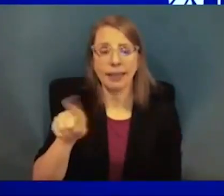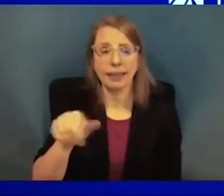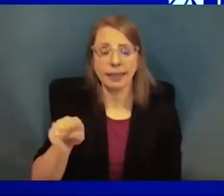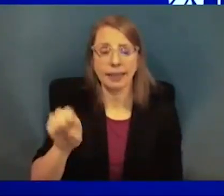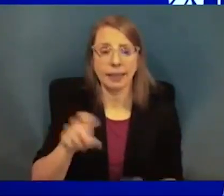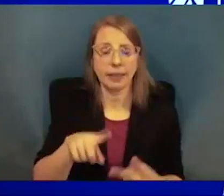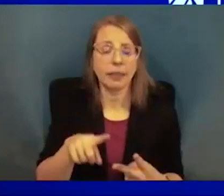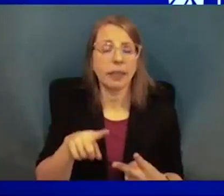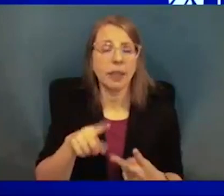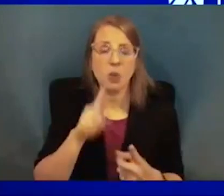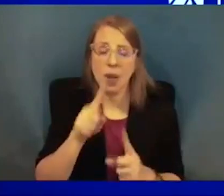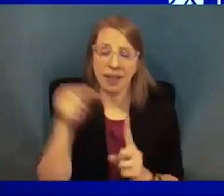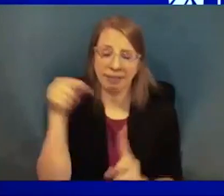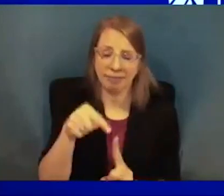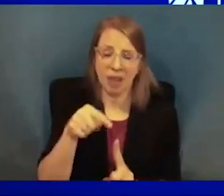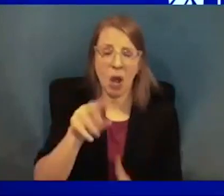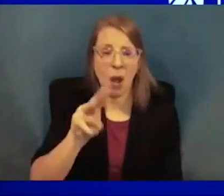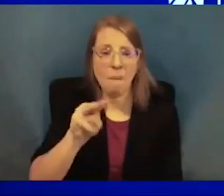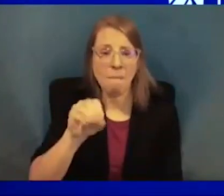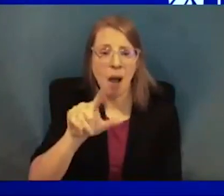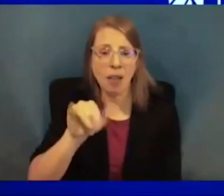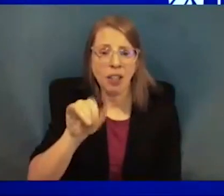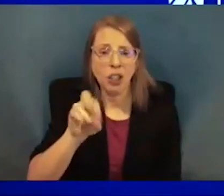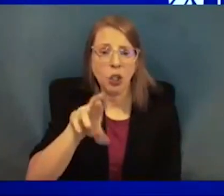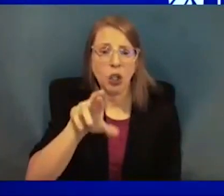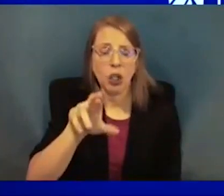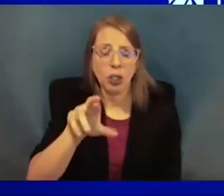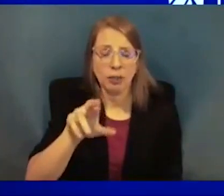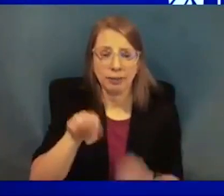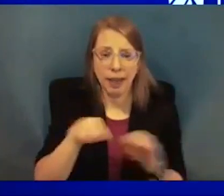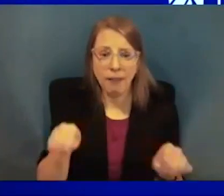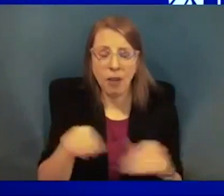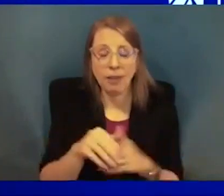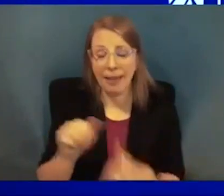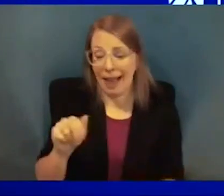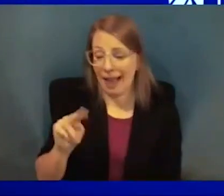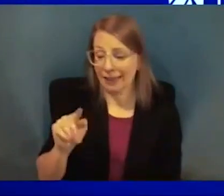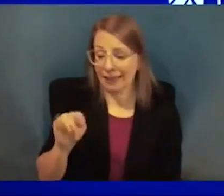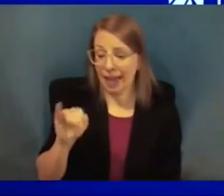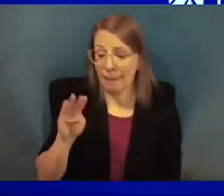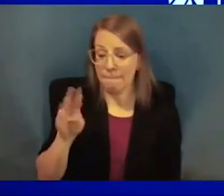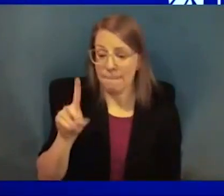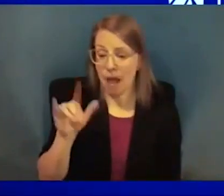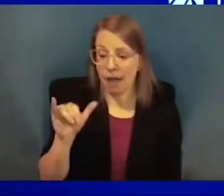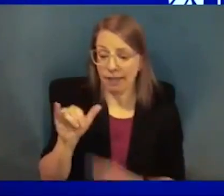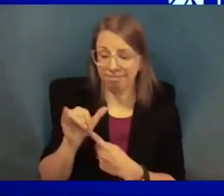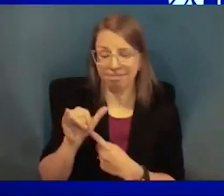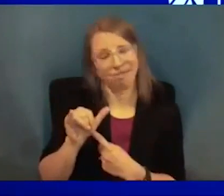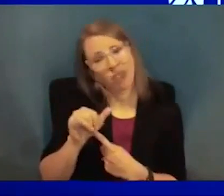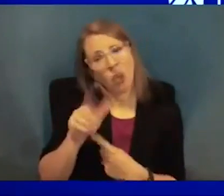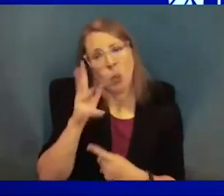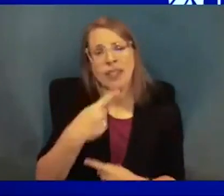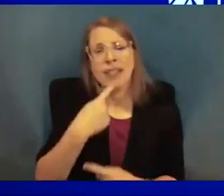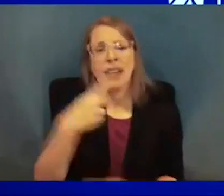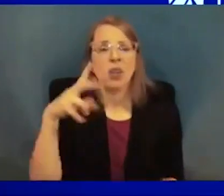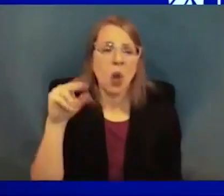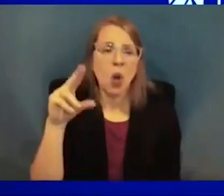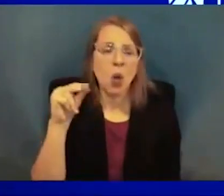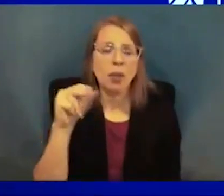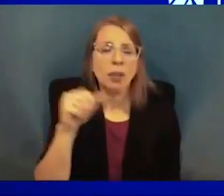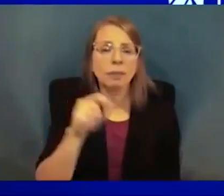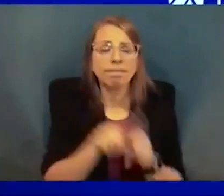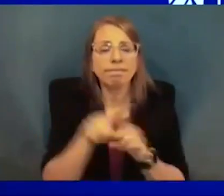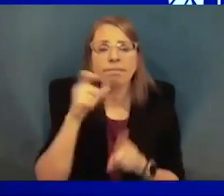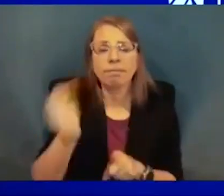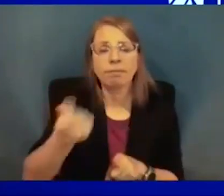molecular level. But as far as antibody levels themselves, I would say no. But again, we also do not understand the full correlate